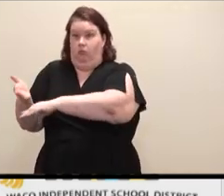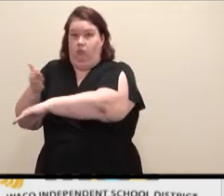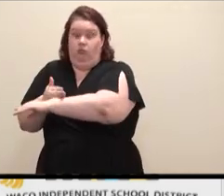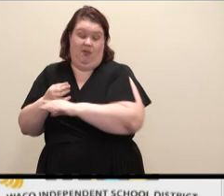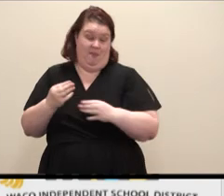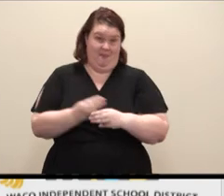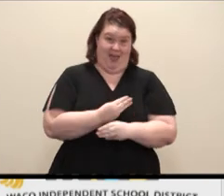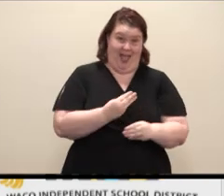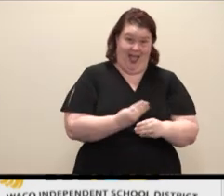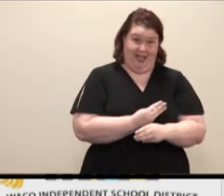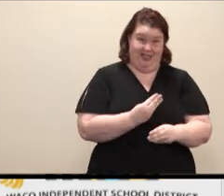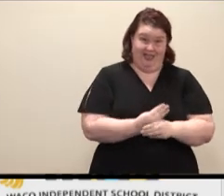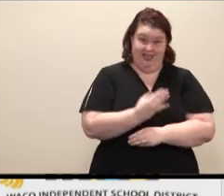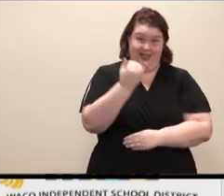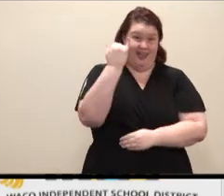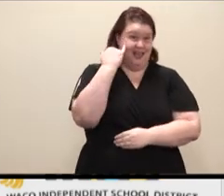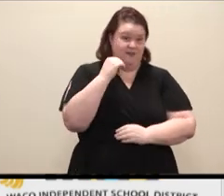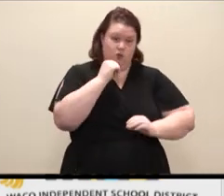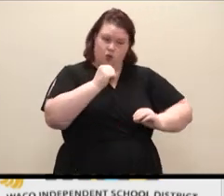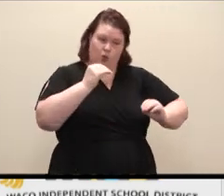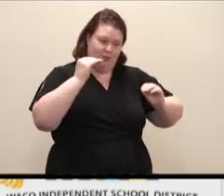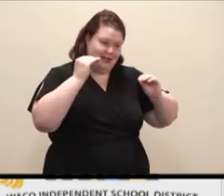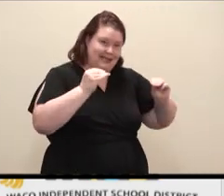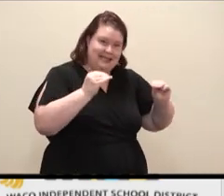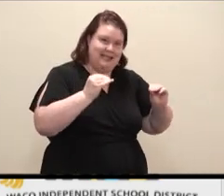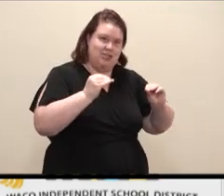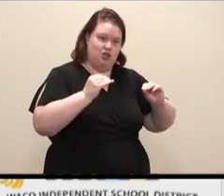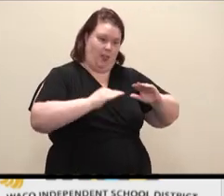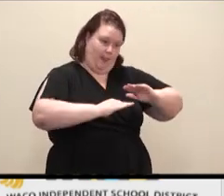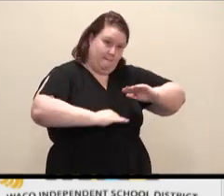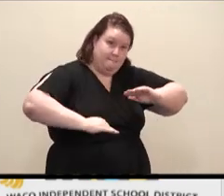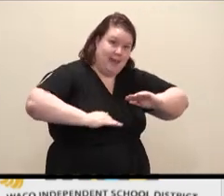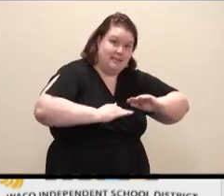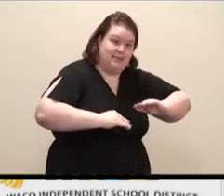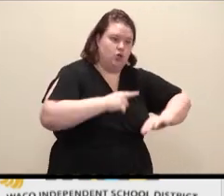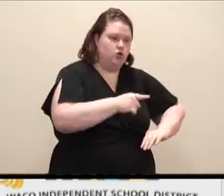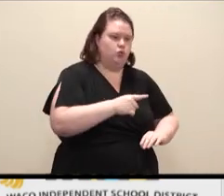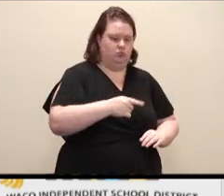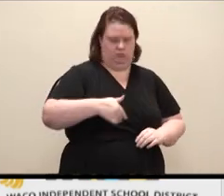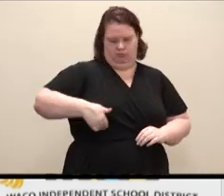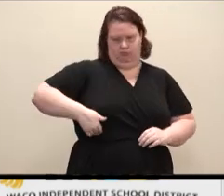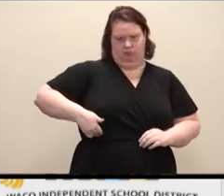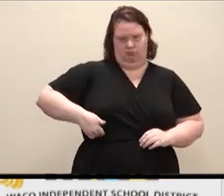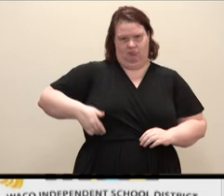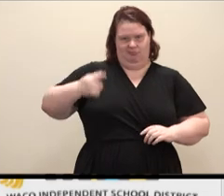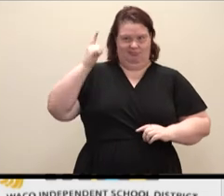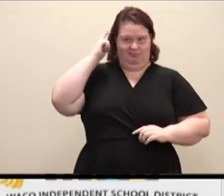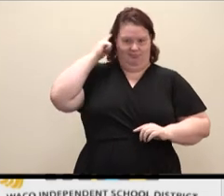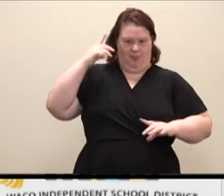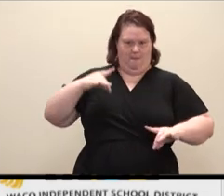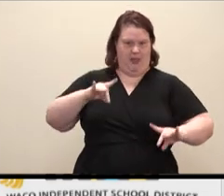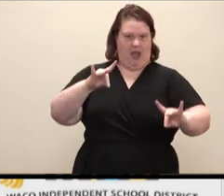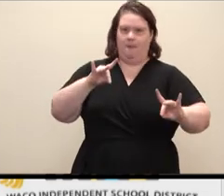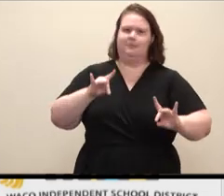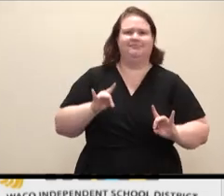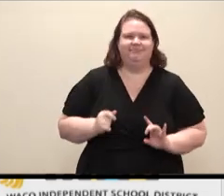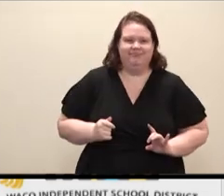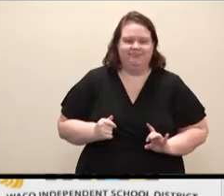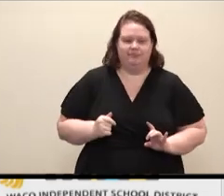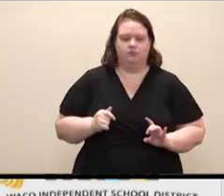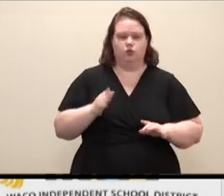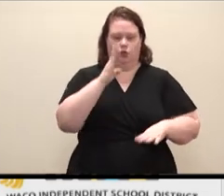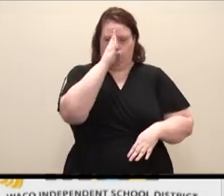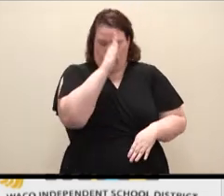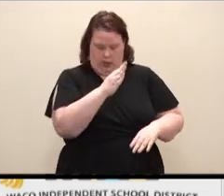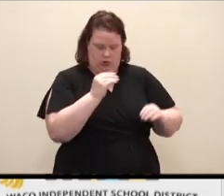if no one ever teaches you what an isosceles triangle is, you don't learn that intuitively. So there's some direct instruction that can be a support